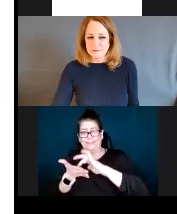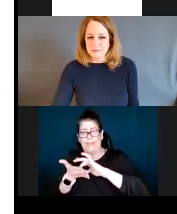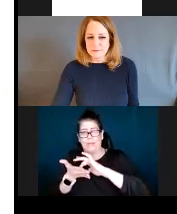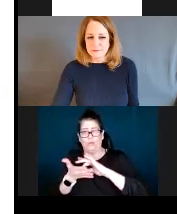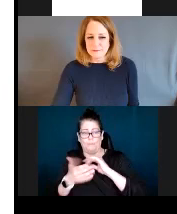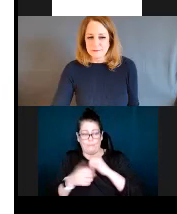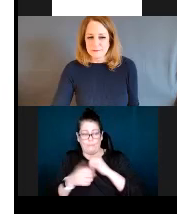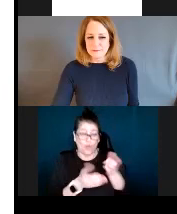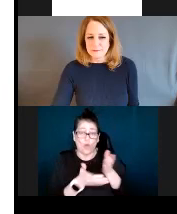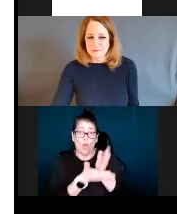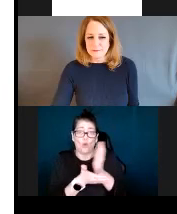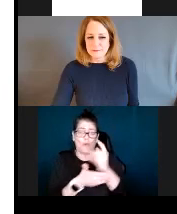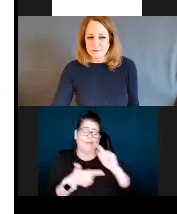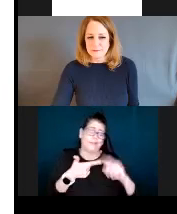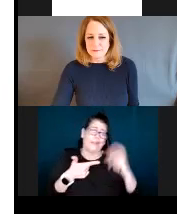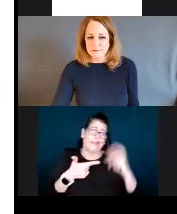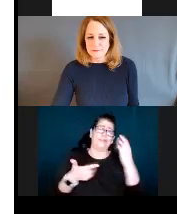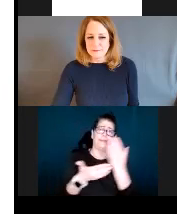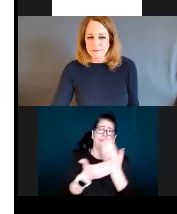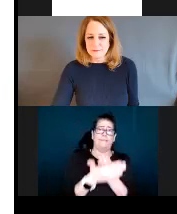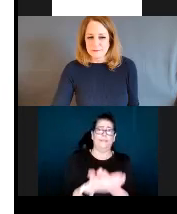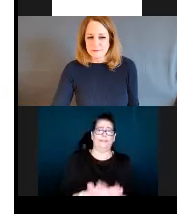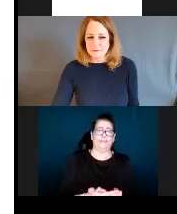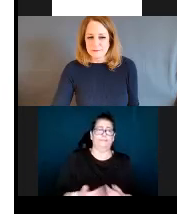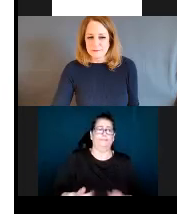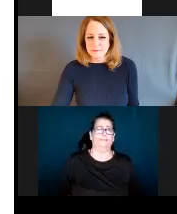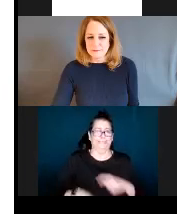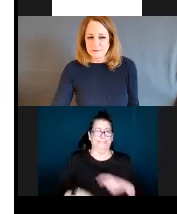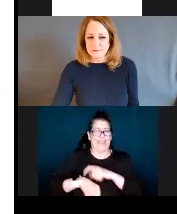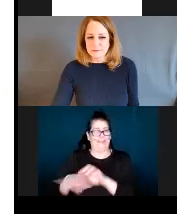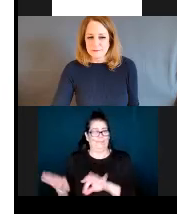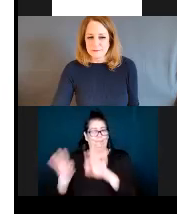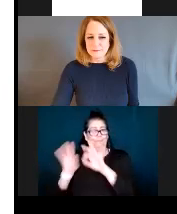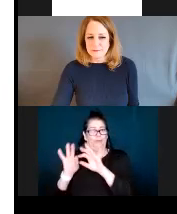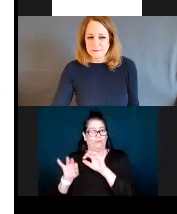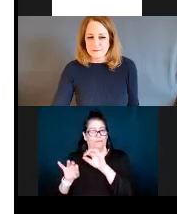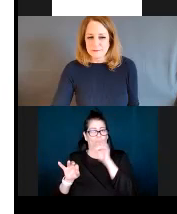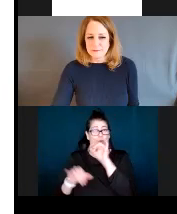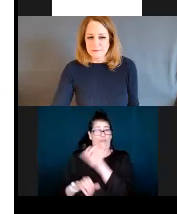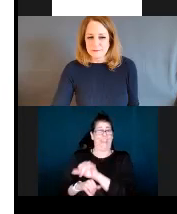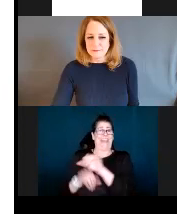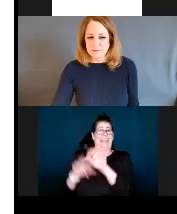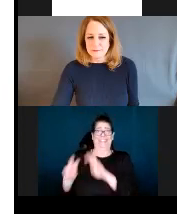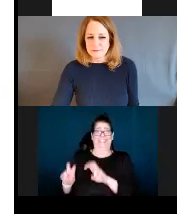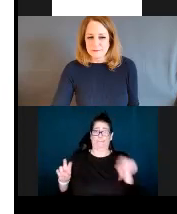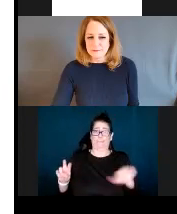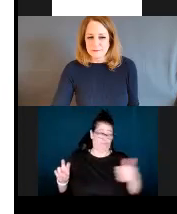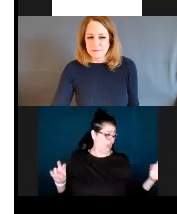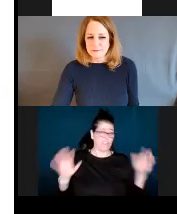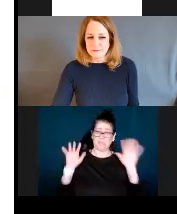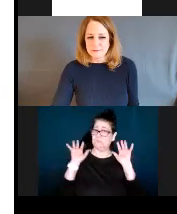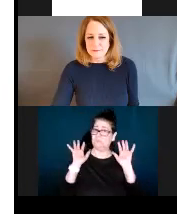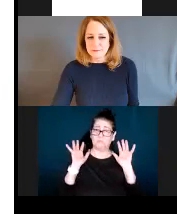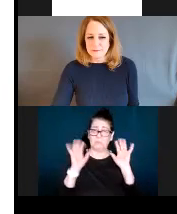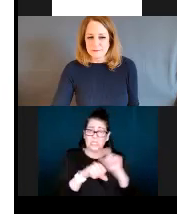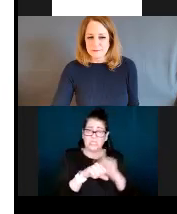So that is something that's time sensitive, but most of the stuff is not. So you can give them that time to reflect and make the